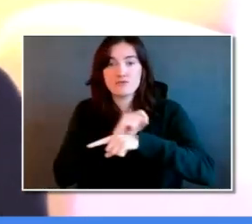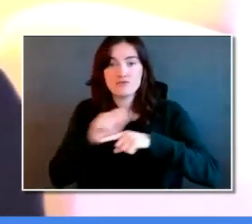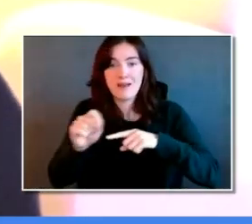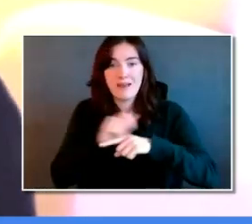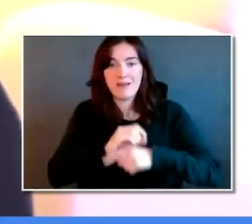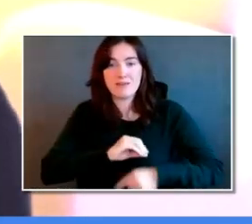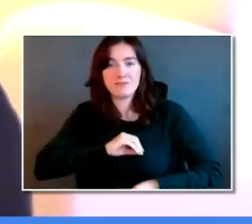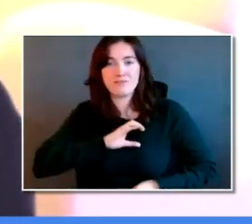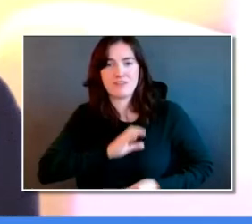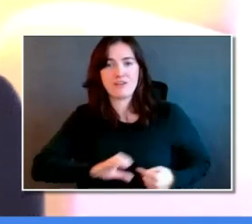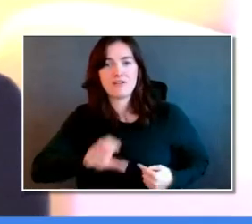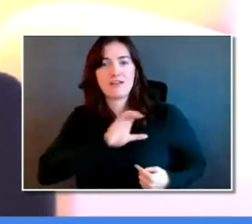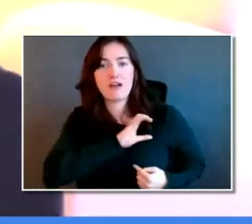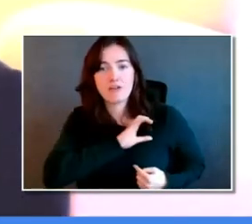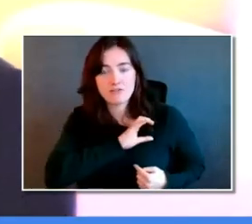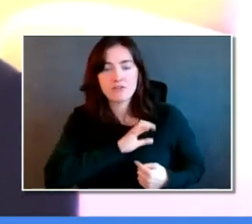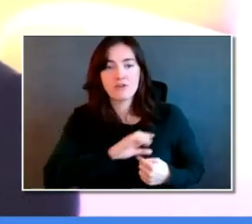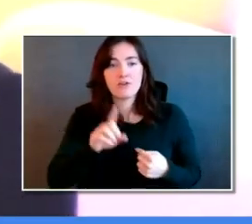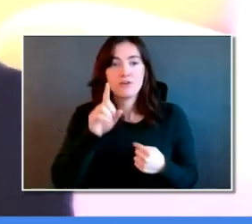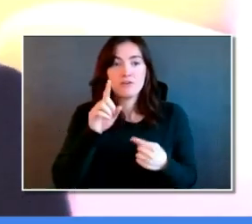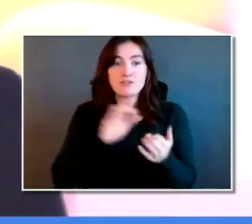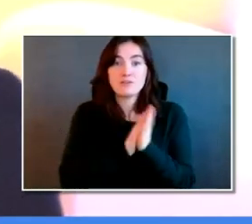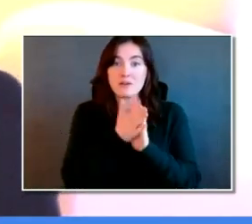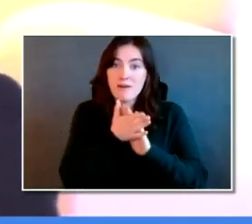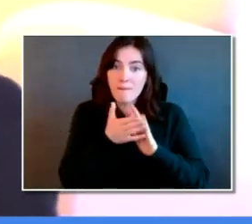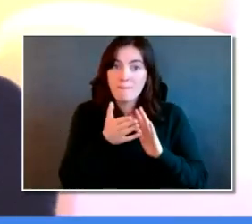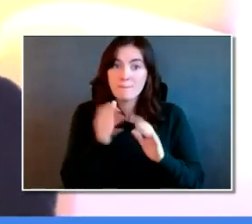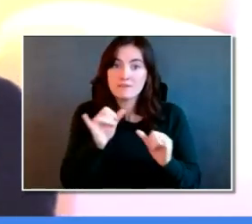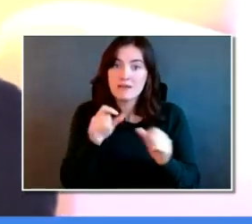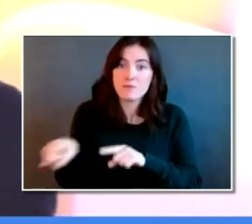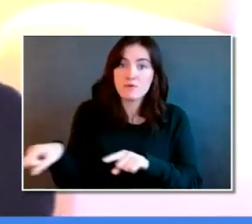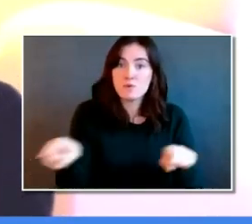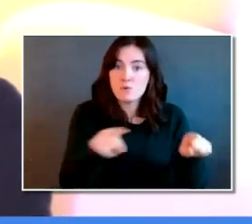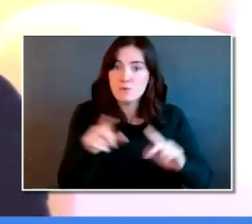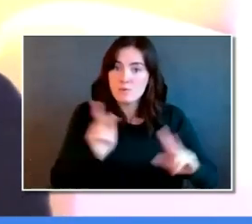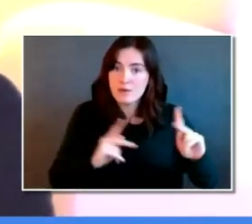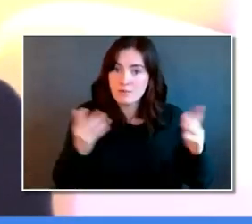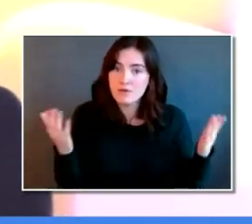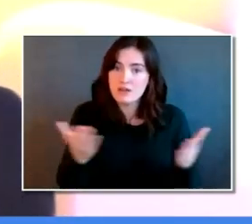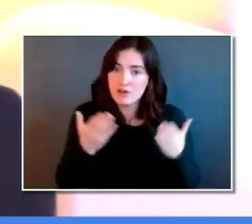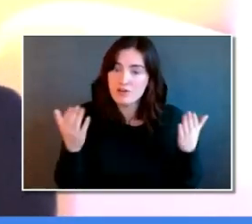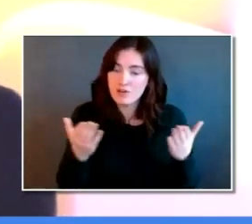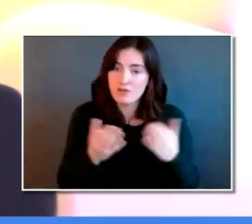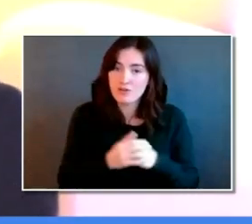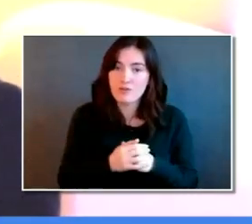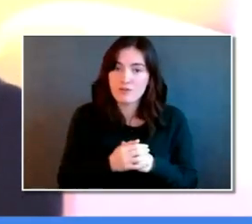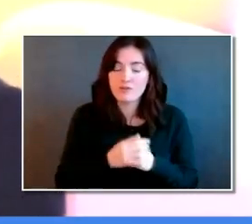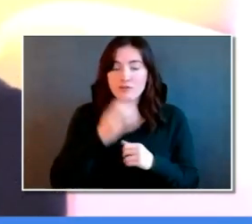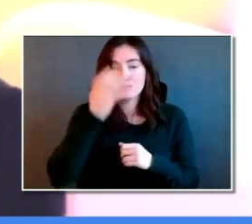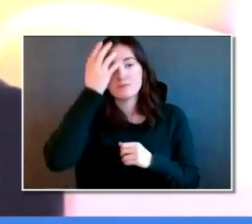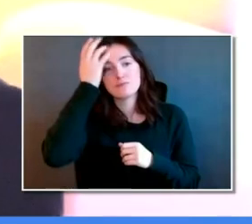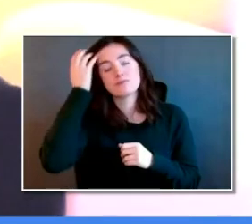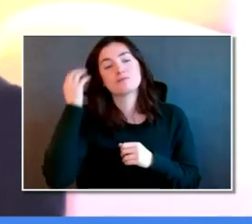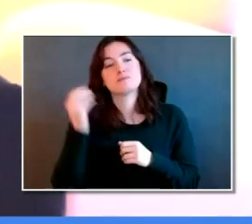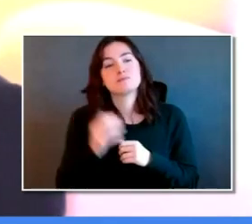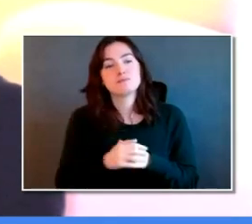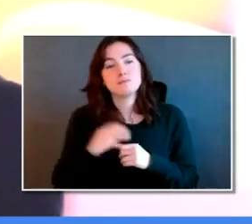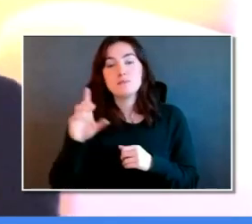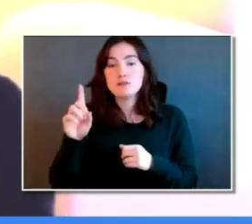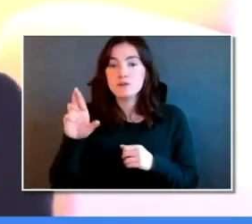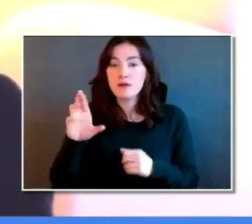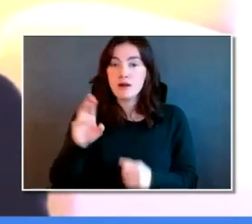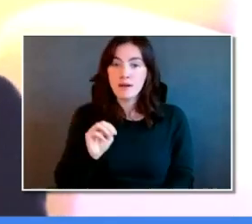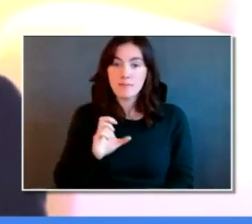all, the educators in the room here, are teaching at the Seattle colleges. Dr. King would want us to come together